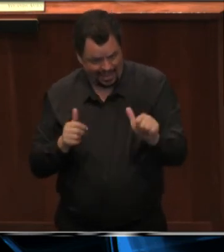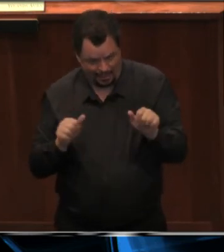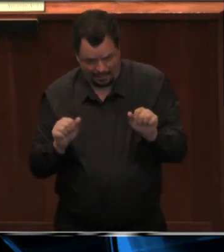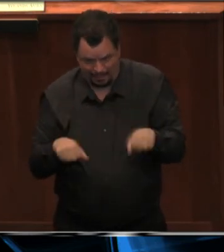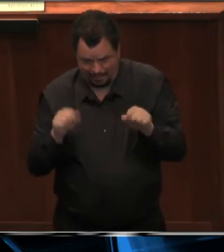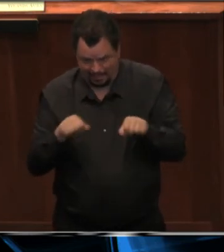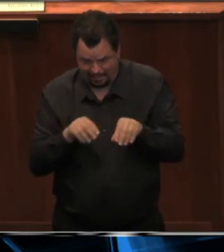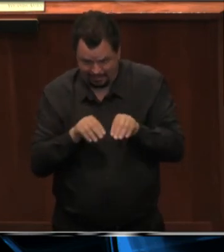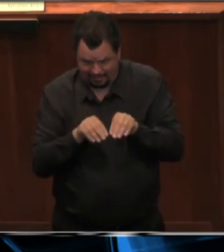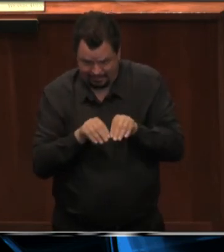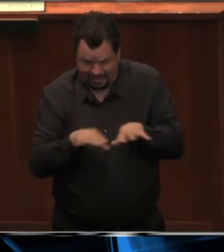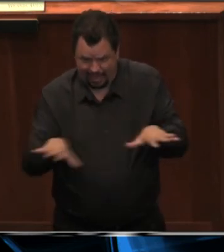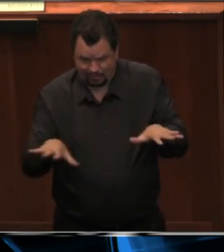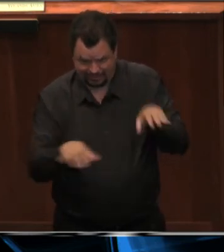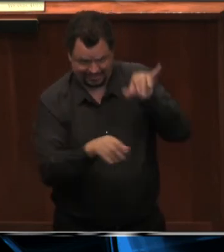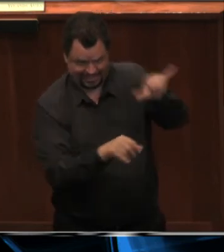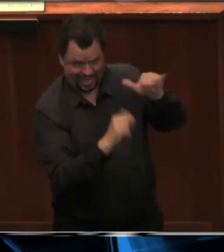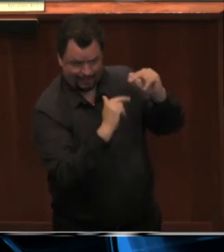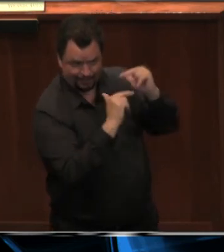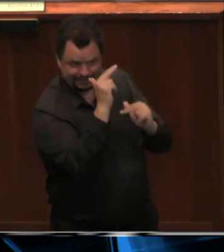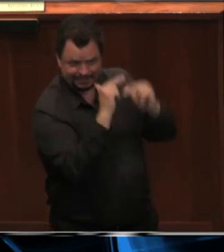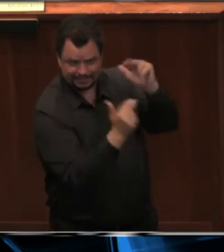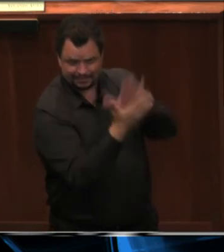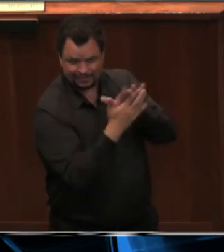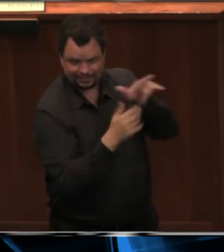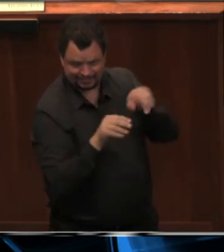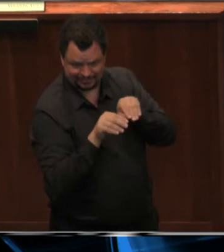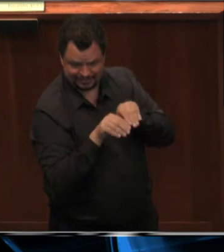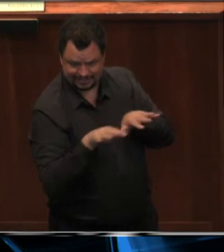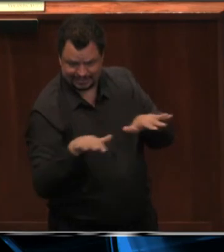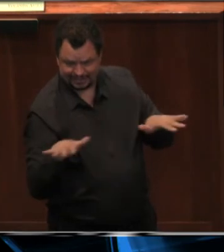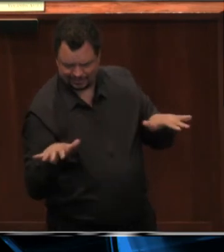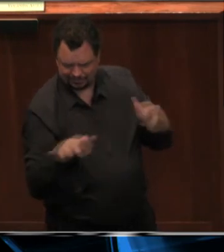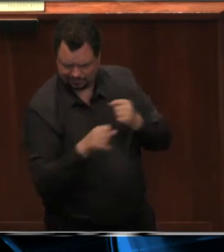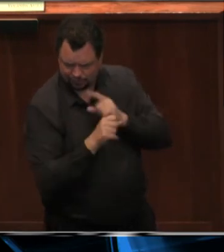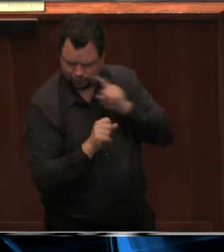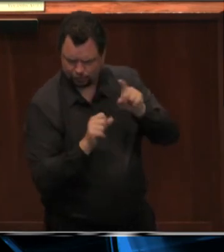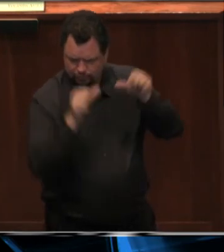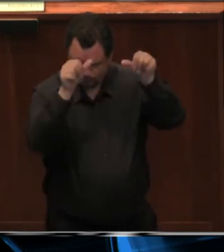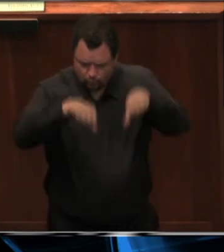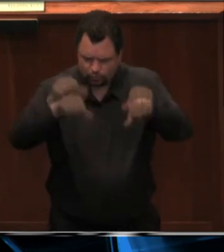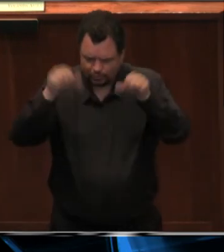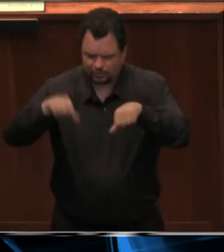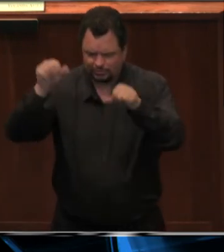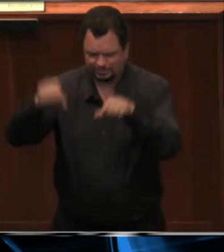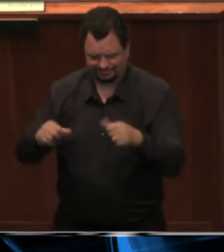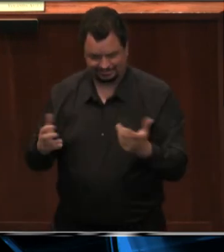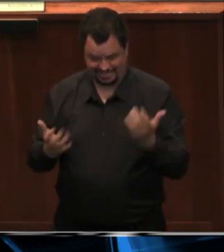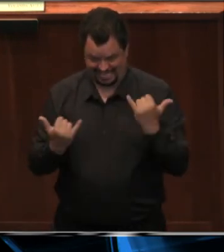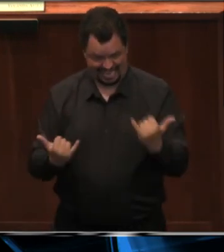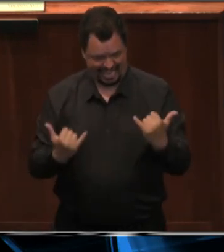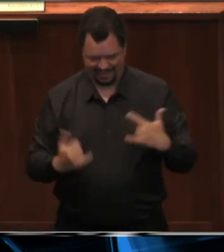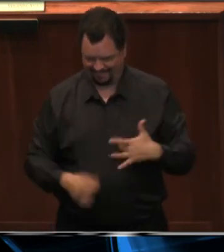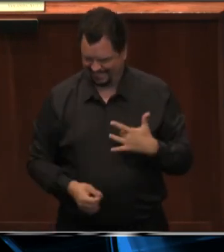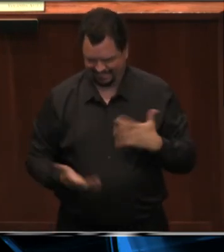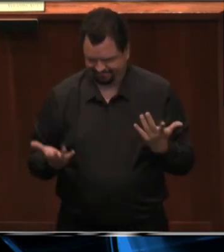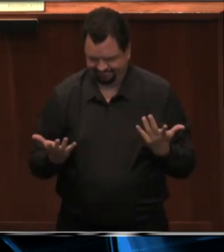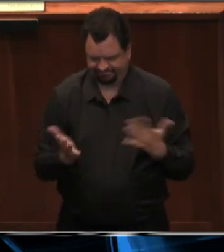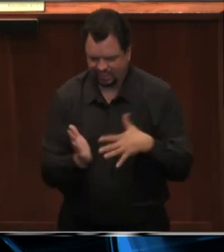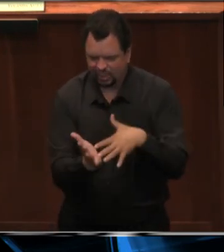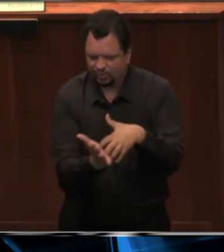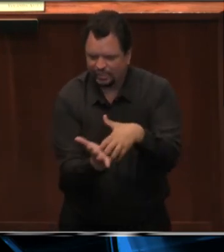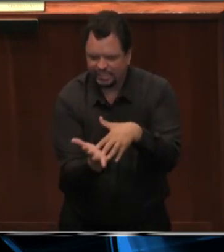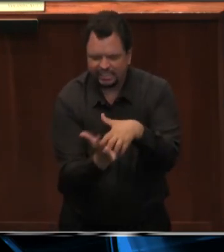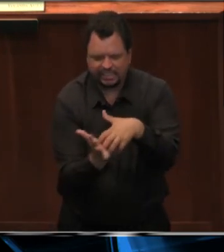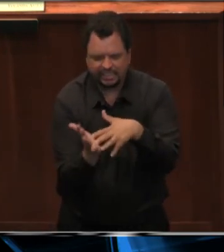weak guidance from El Paso County Public Health on distancing in classroom, 76% of educators in Whitefield are concerned about the number